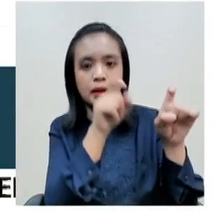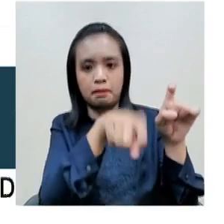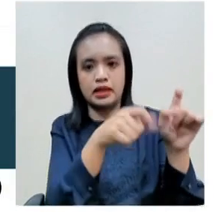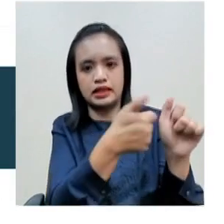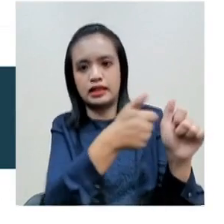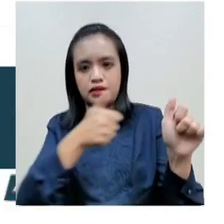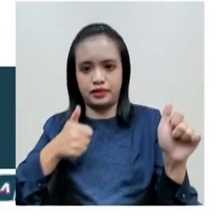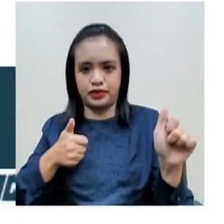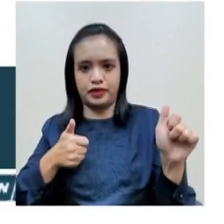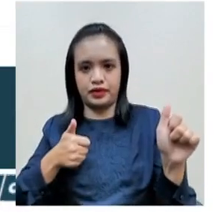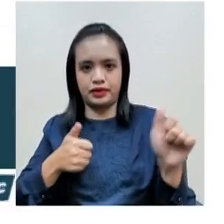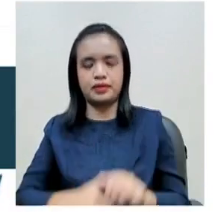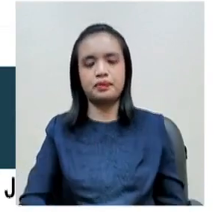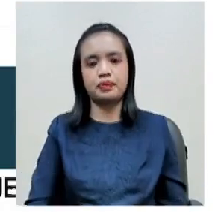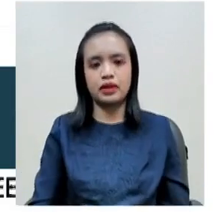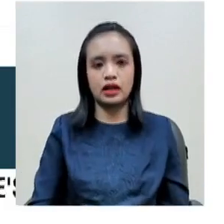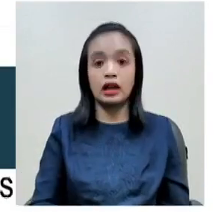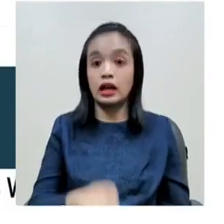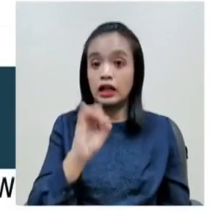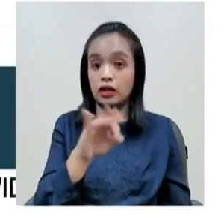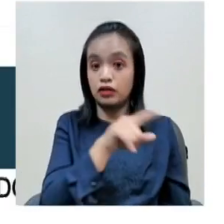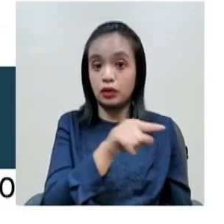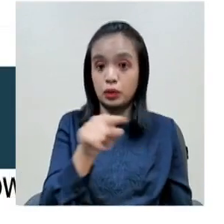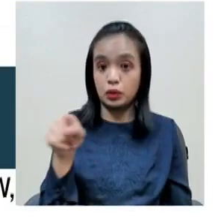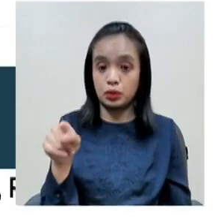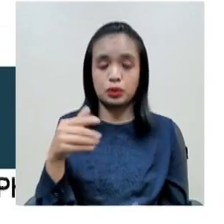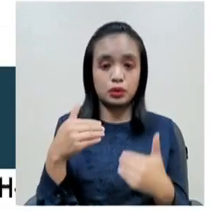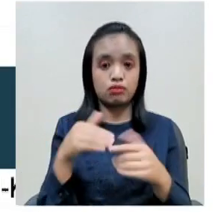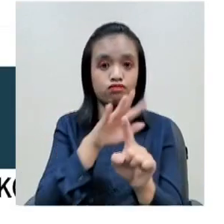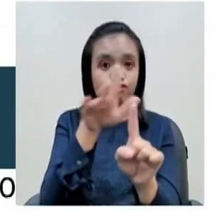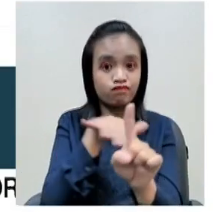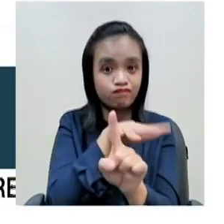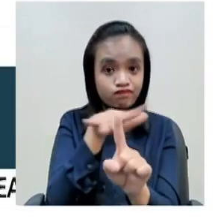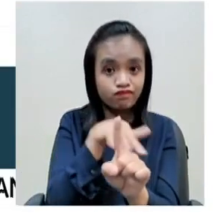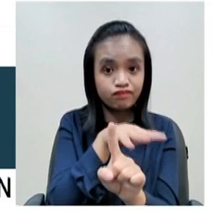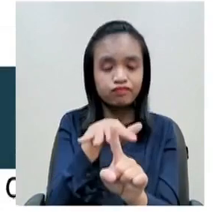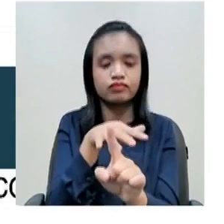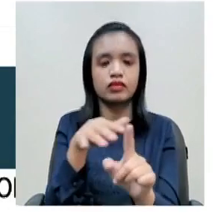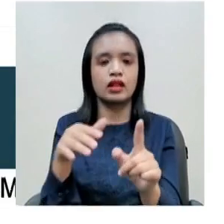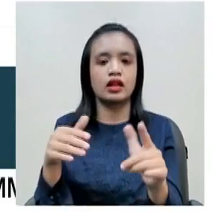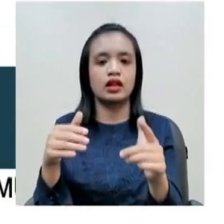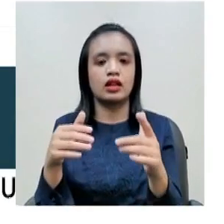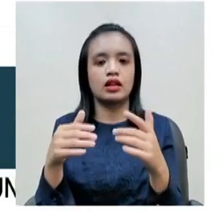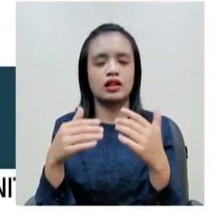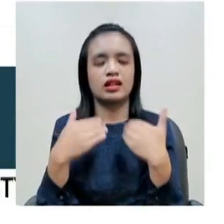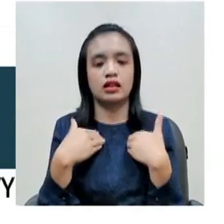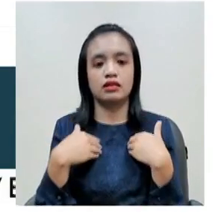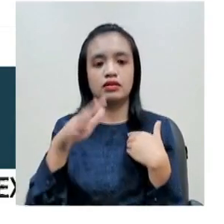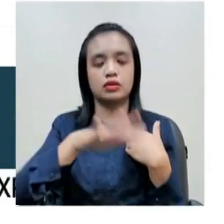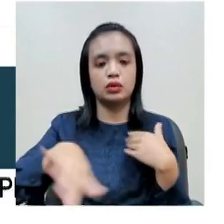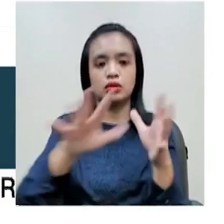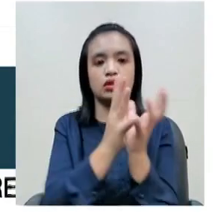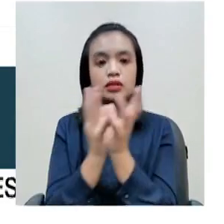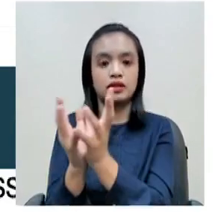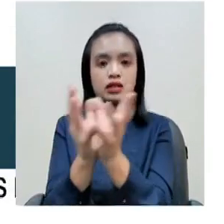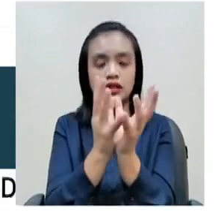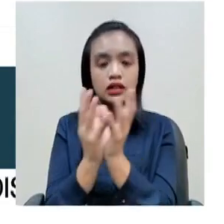from these areas. And if there are observations that our communities around these three